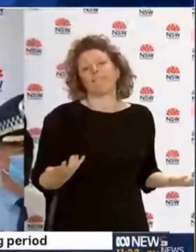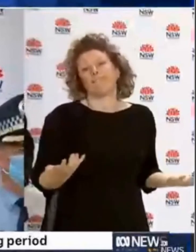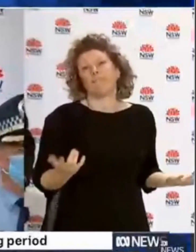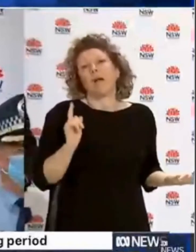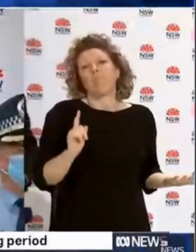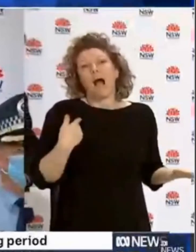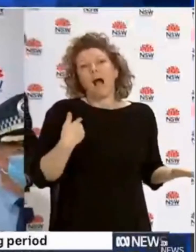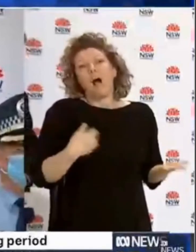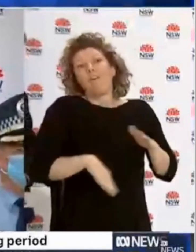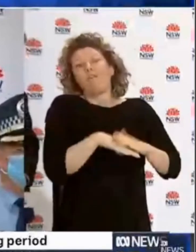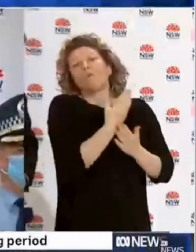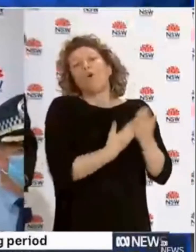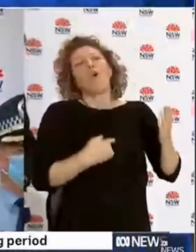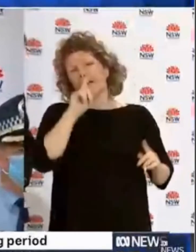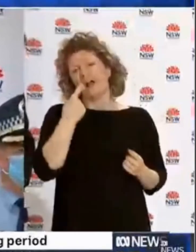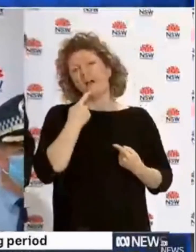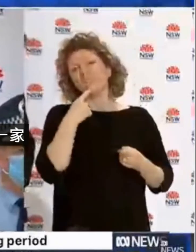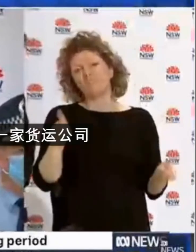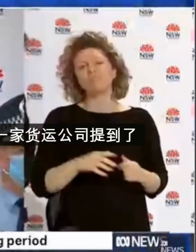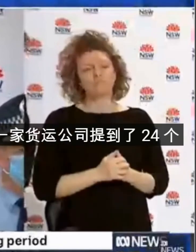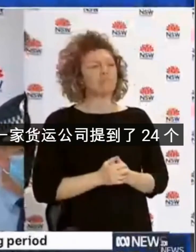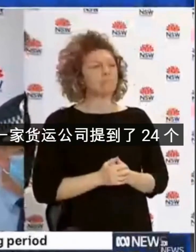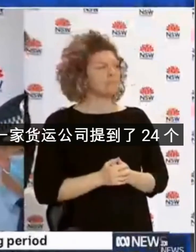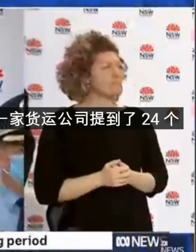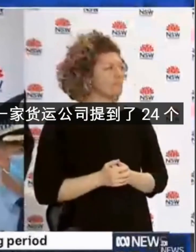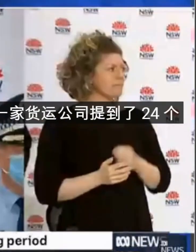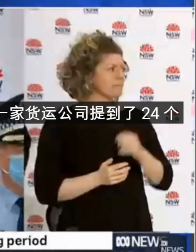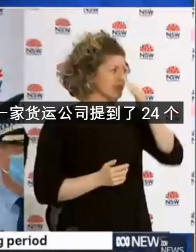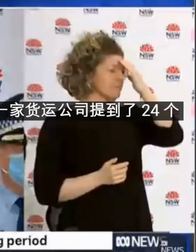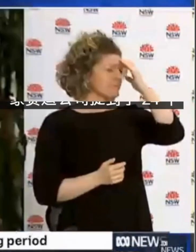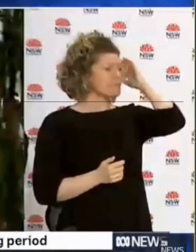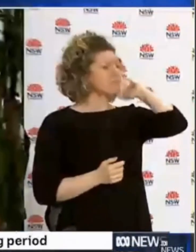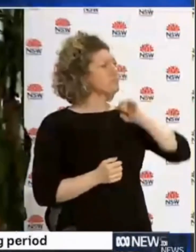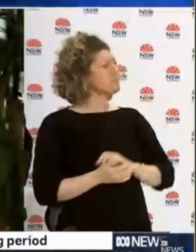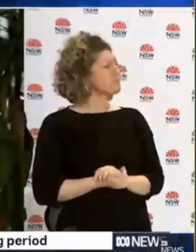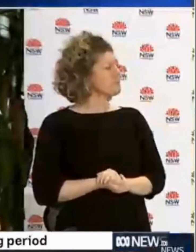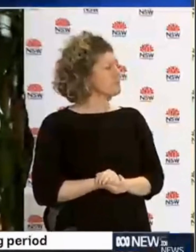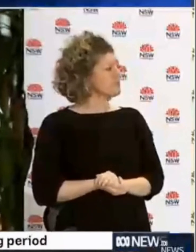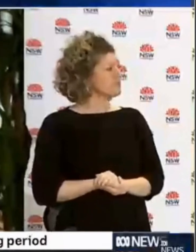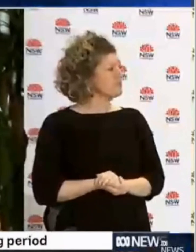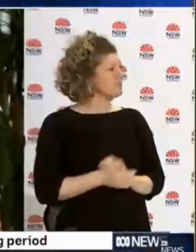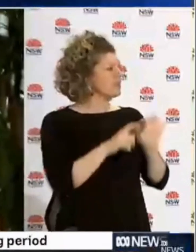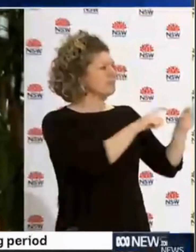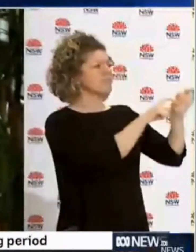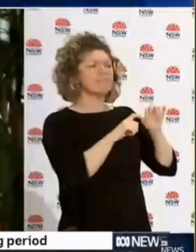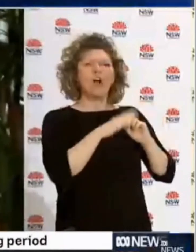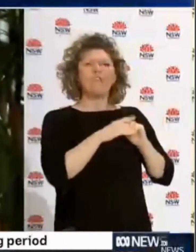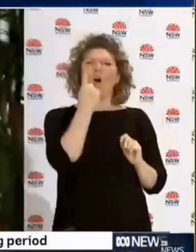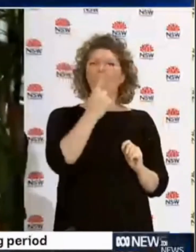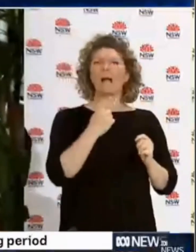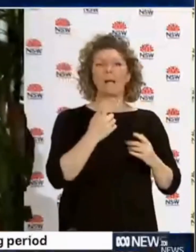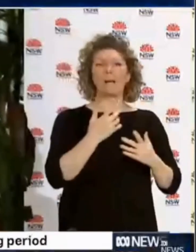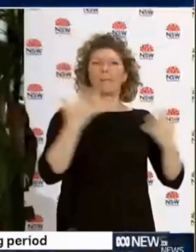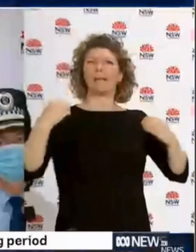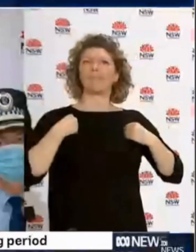very difficult situation. It's not easy. Yes, Lizzie, sorry. Minister, you mentioned 24 cases at one freight company. Yep. Any more details